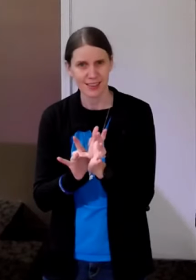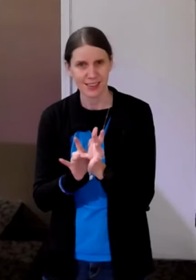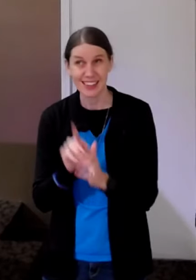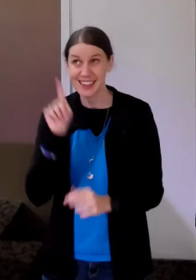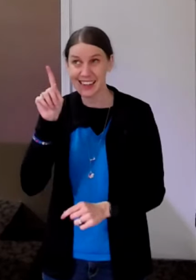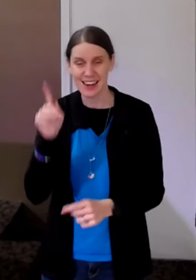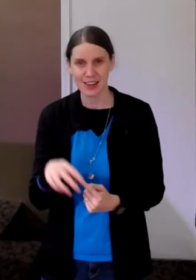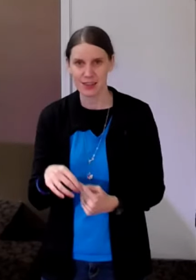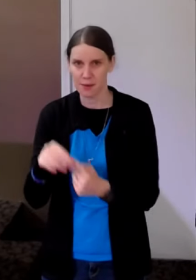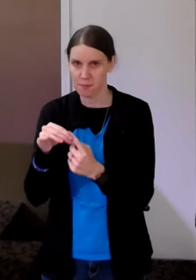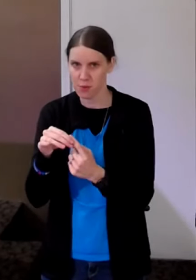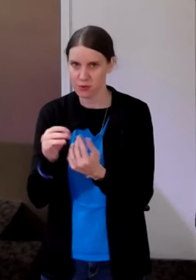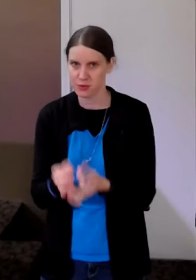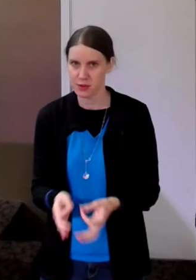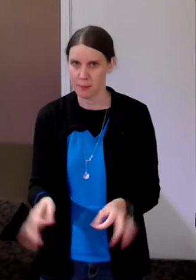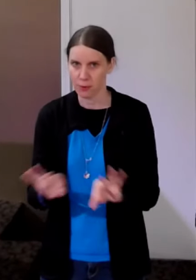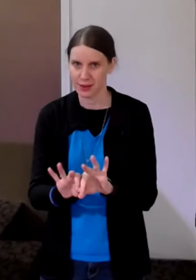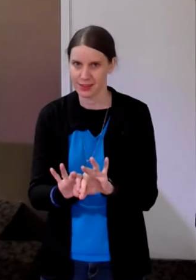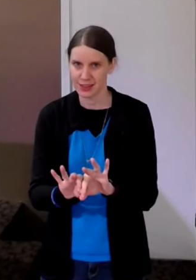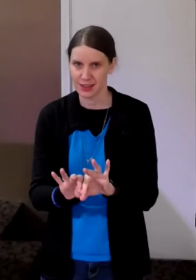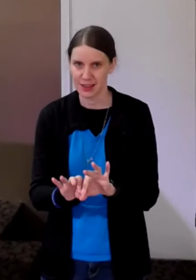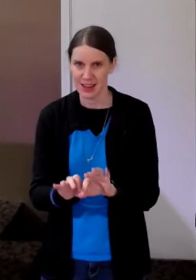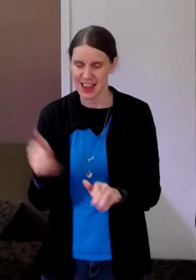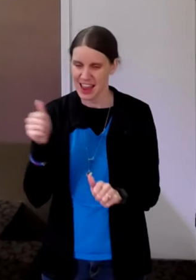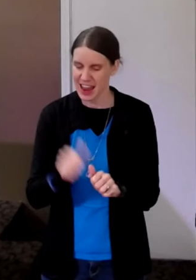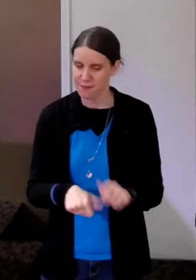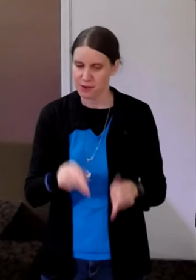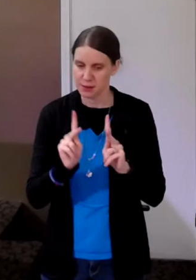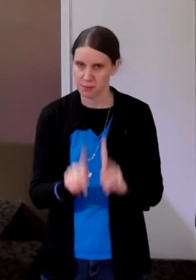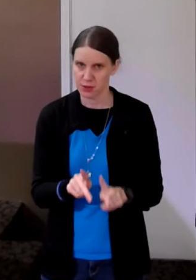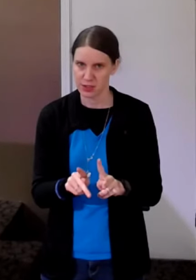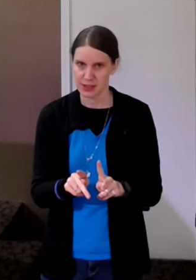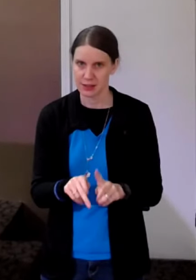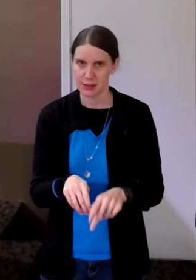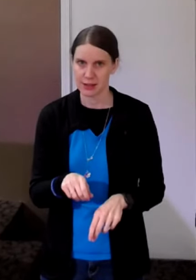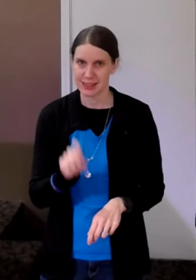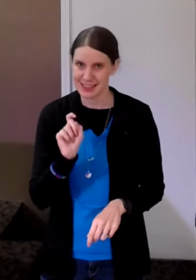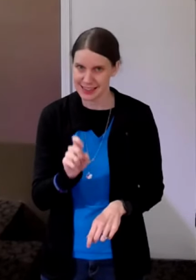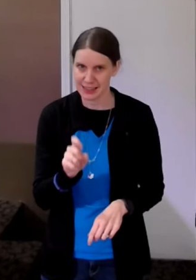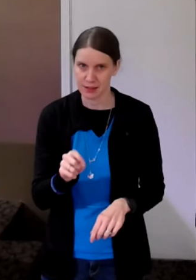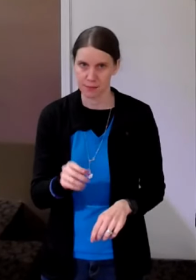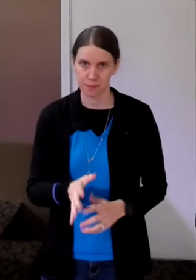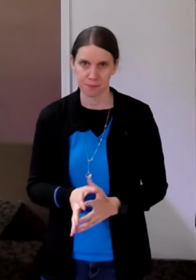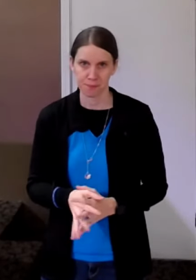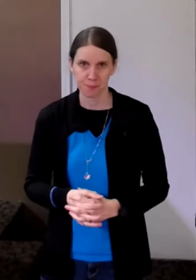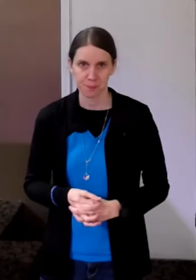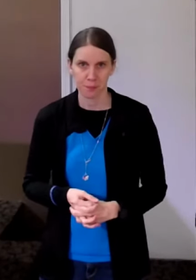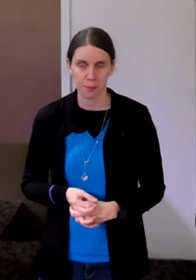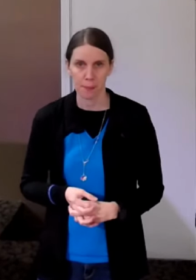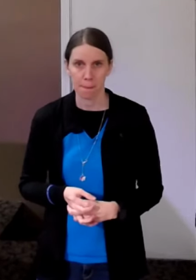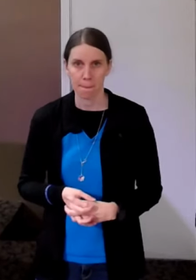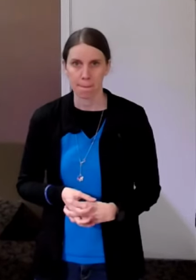important thing that any human will ever focus on, will ever come to know.